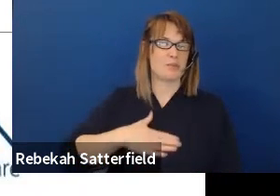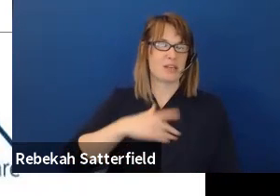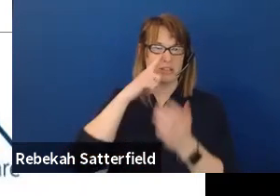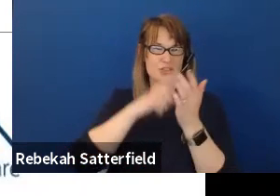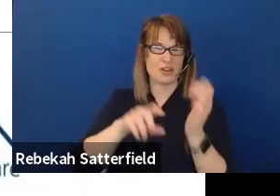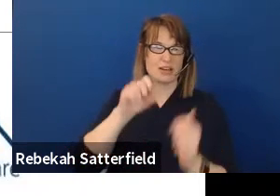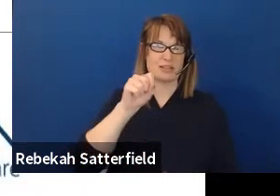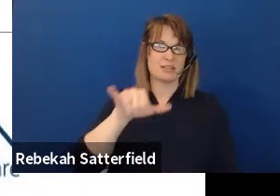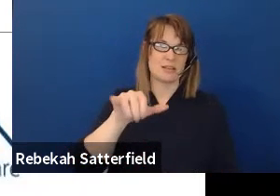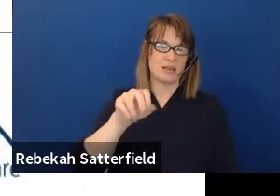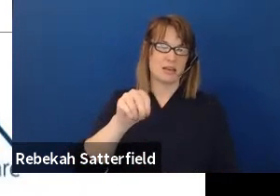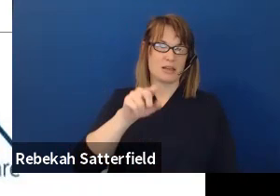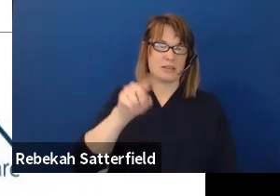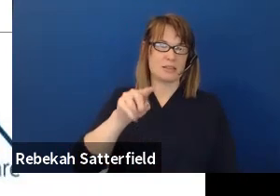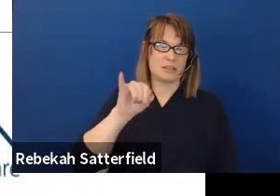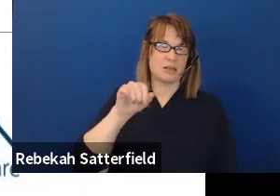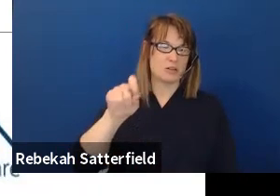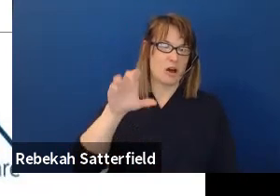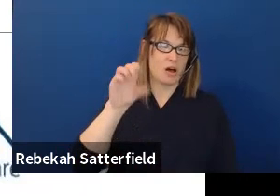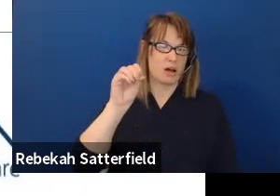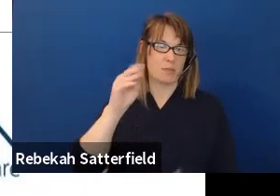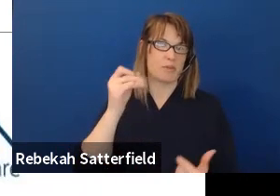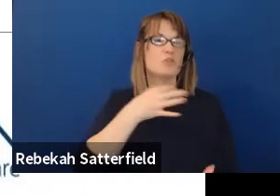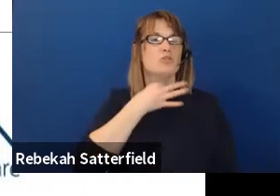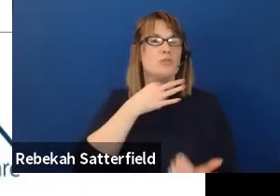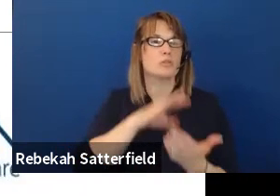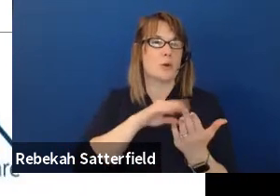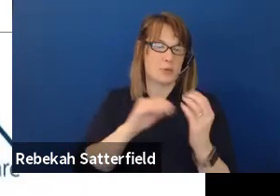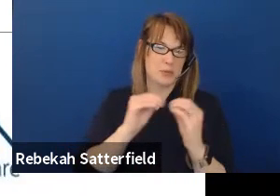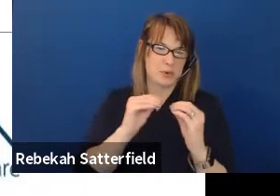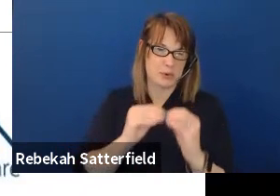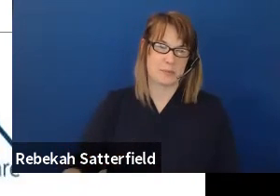more and sign up for a custom demo of our platform.